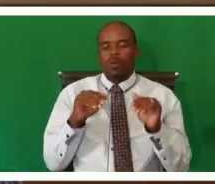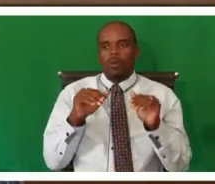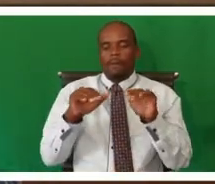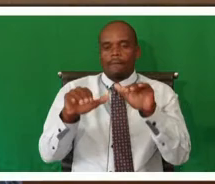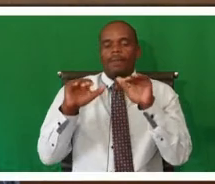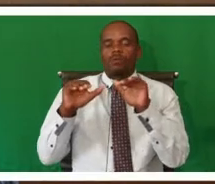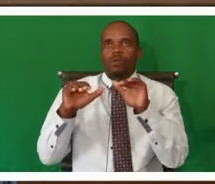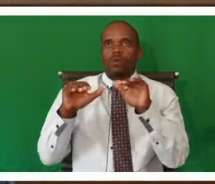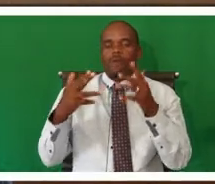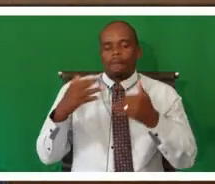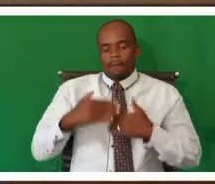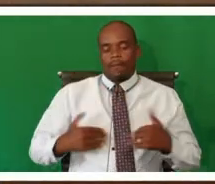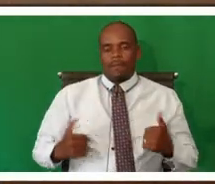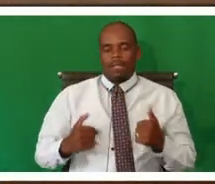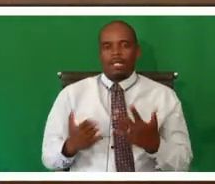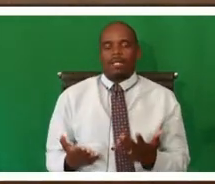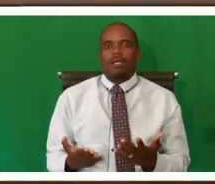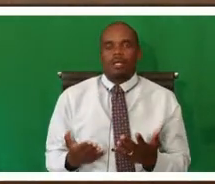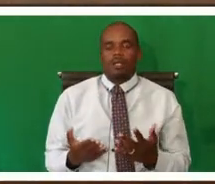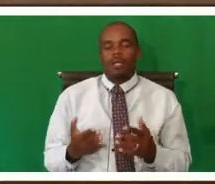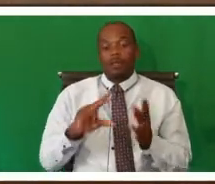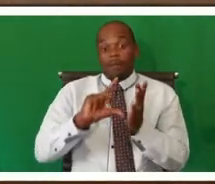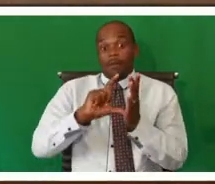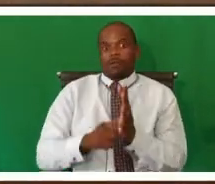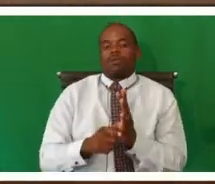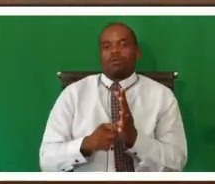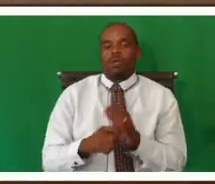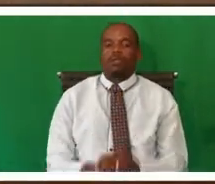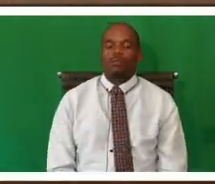to people with disability.